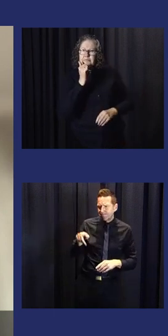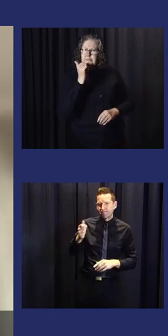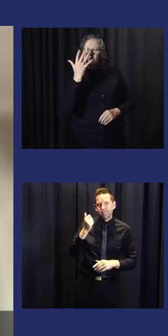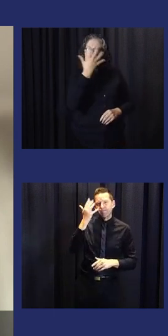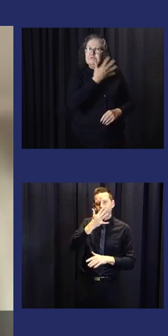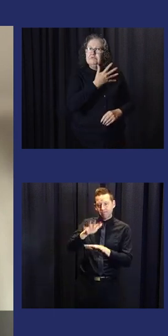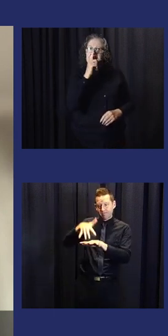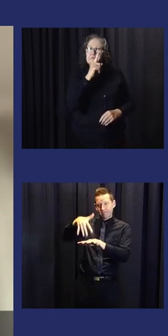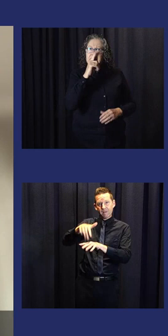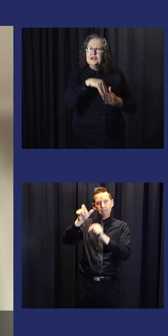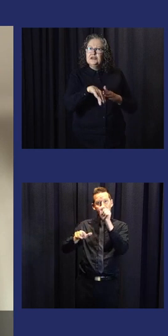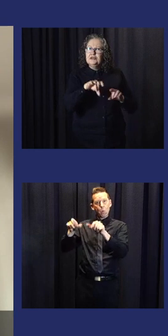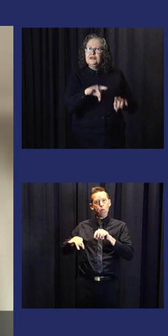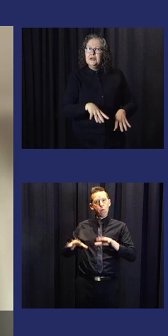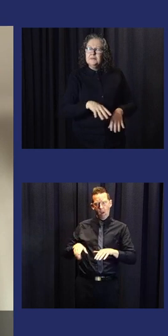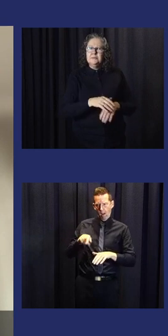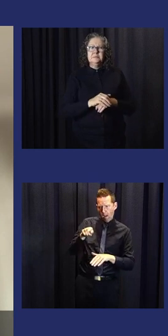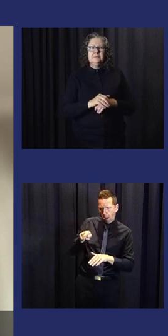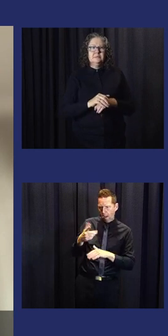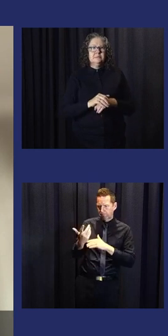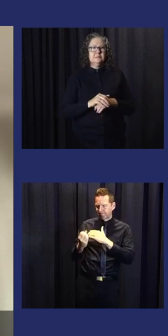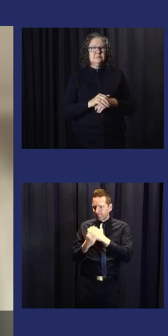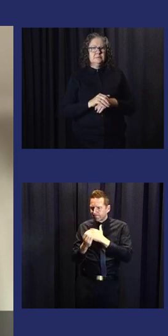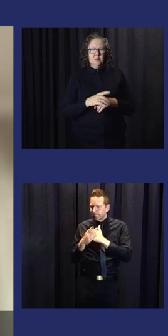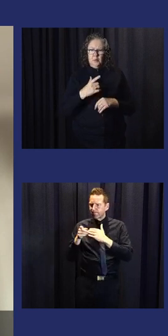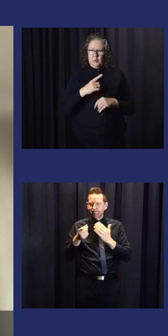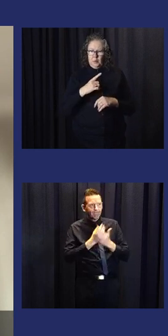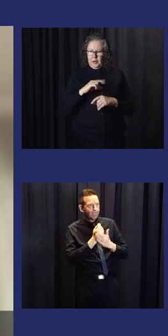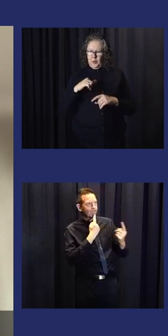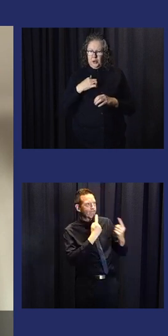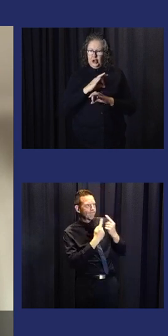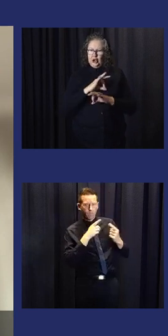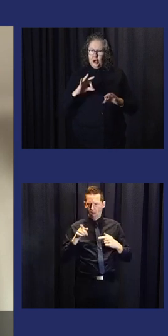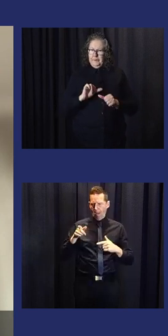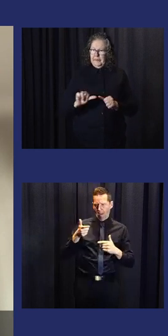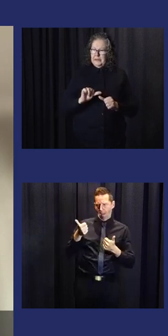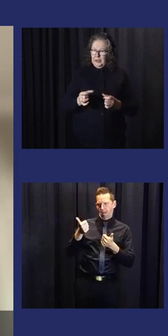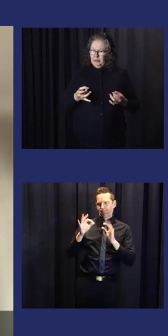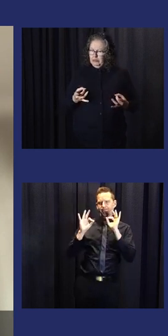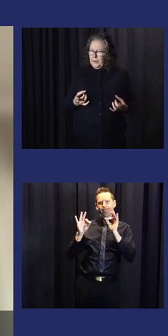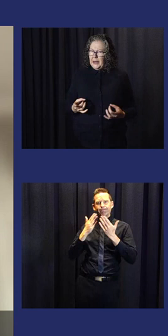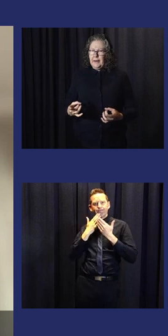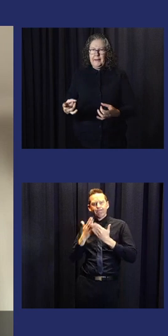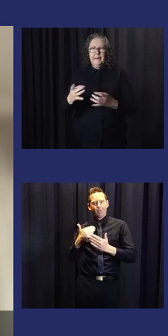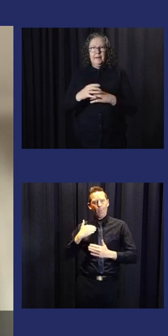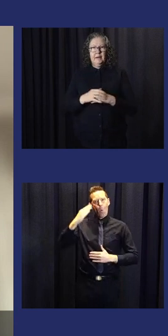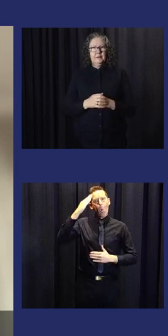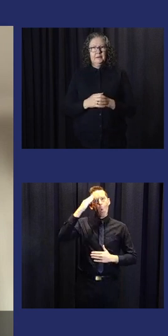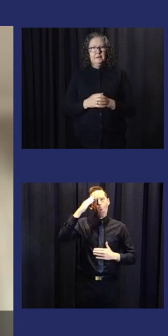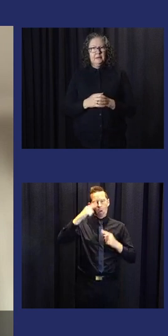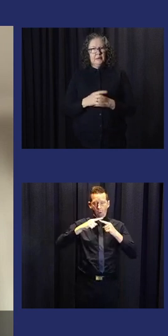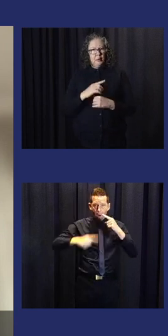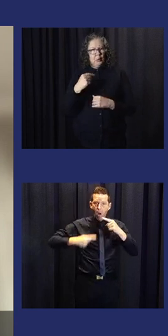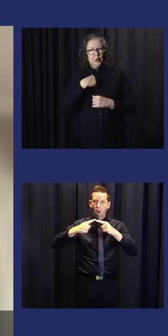Australia and be able to prepare a lot better for what we know is